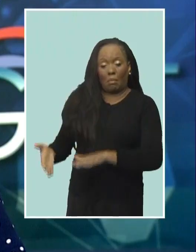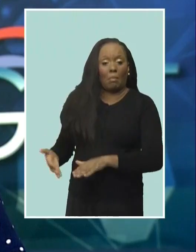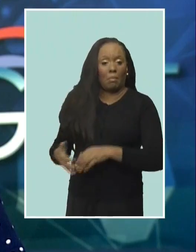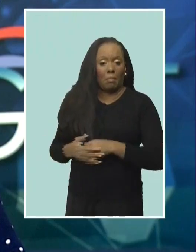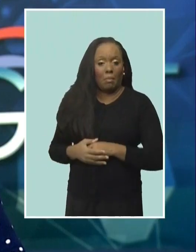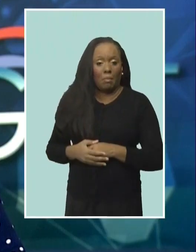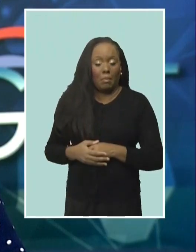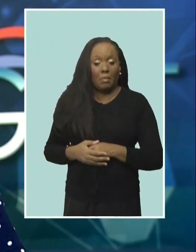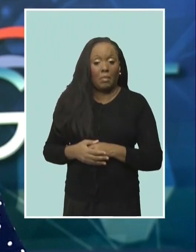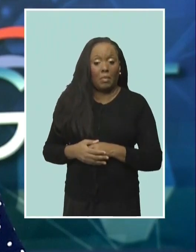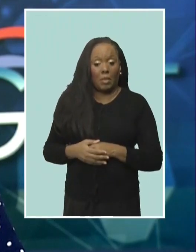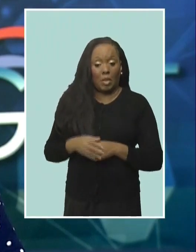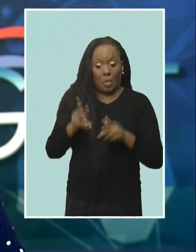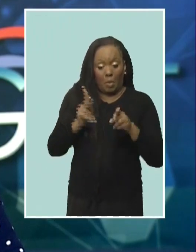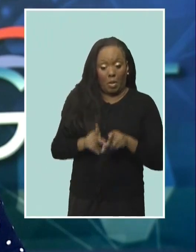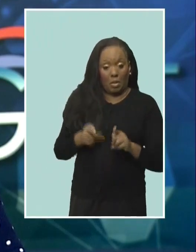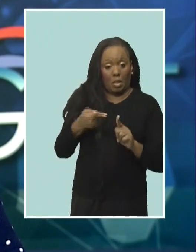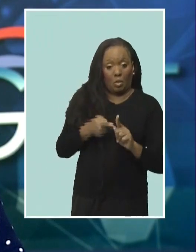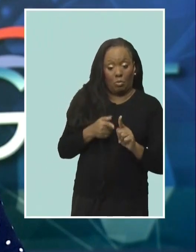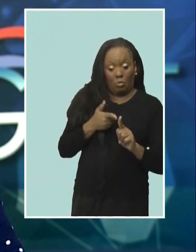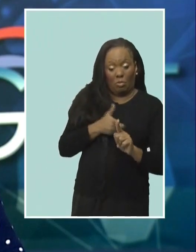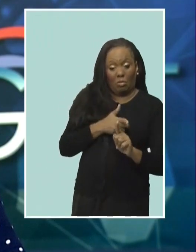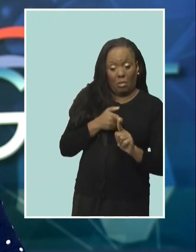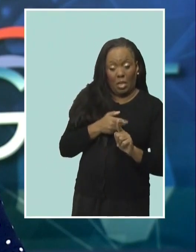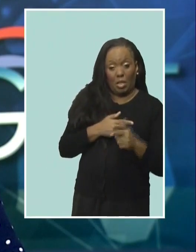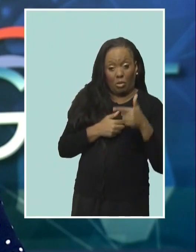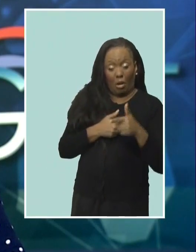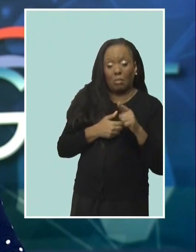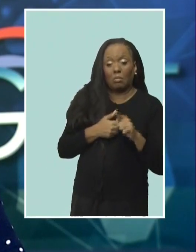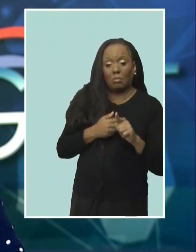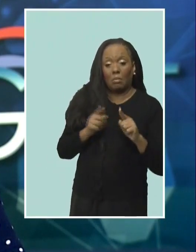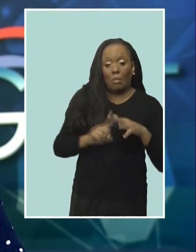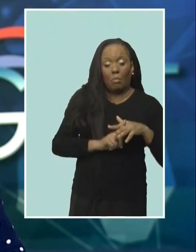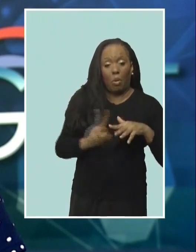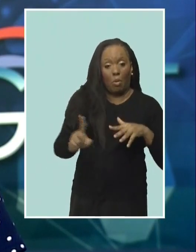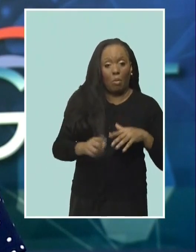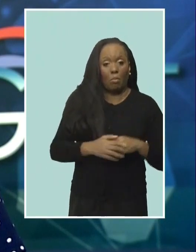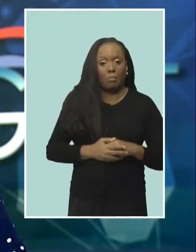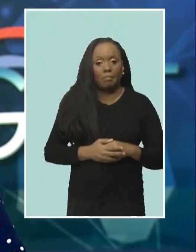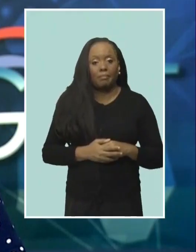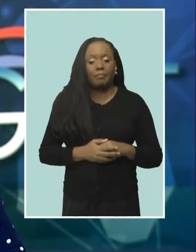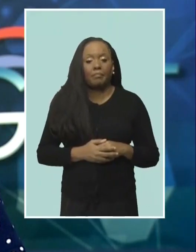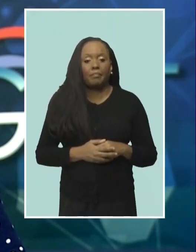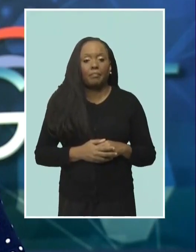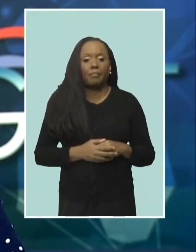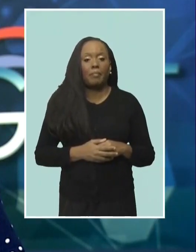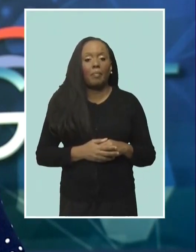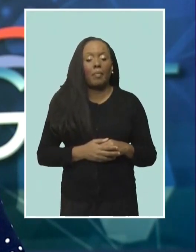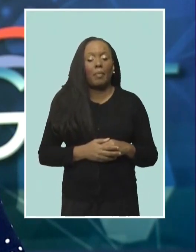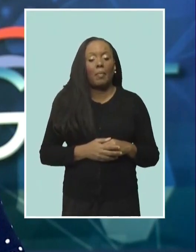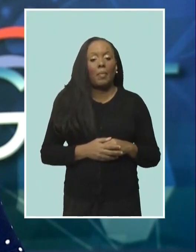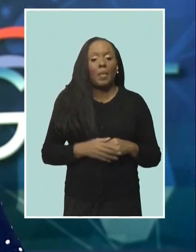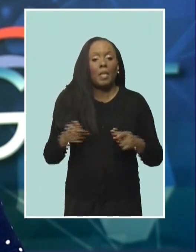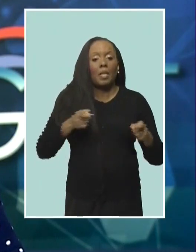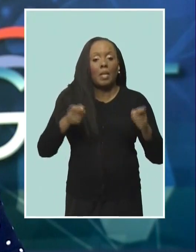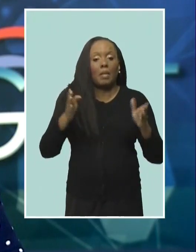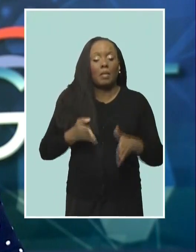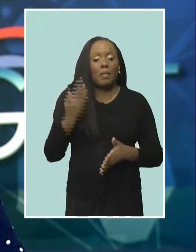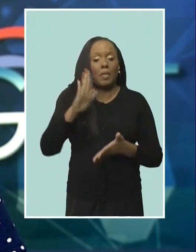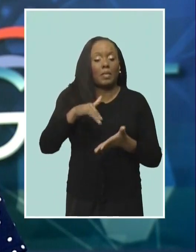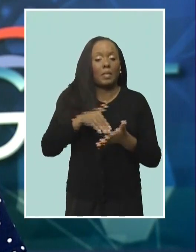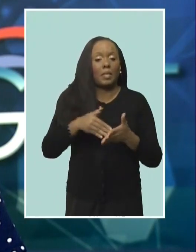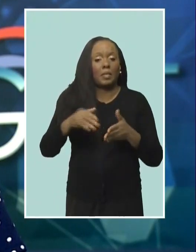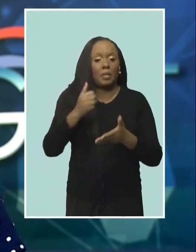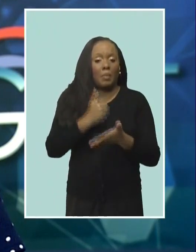Governor of the Central Bank, Dr. Kevin Greenidge, says all Barbadians have a role to play in helping to keep the crime situation under